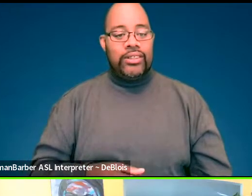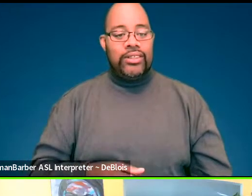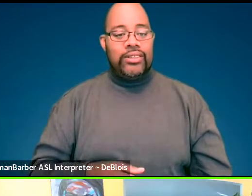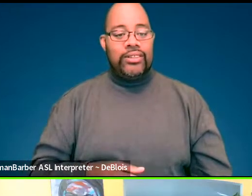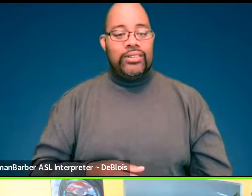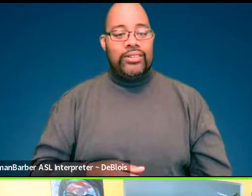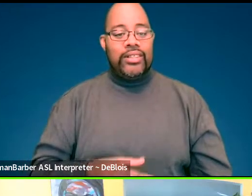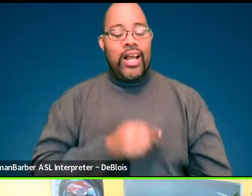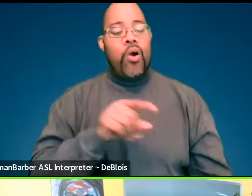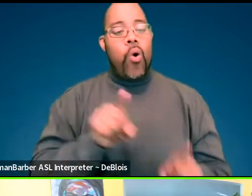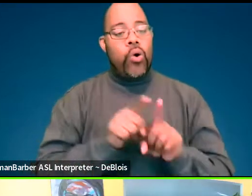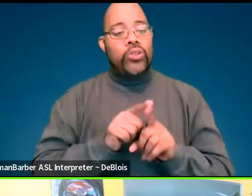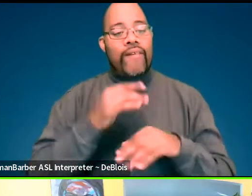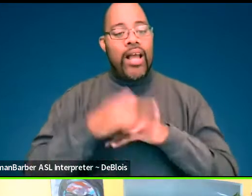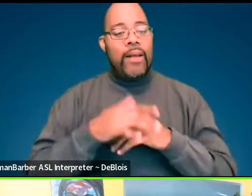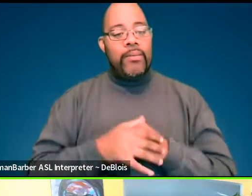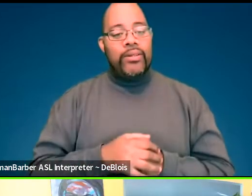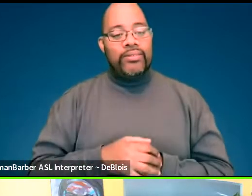available.